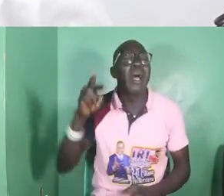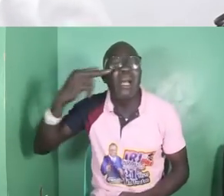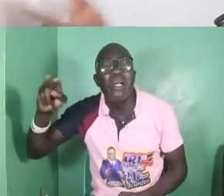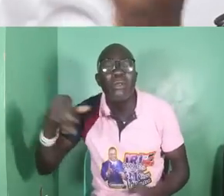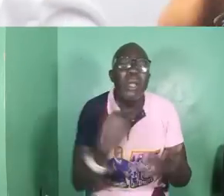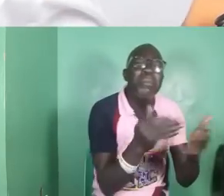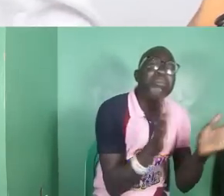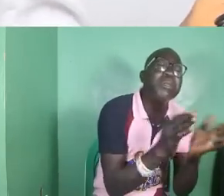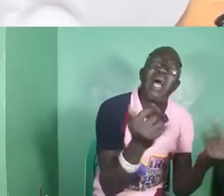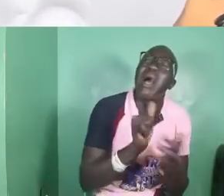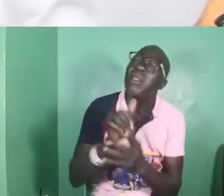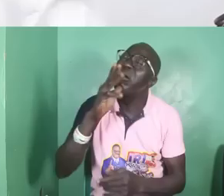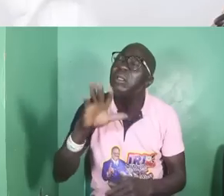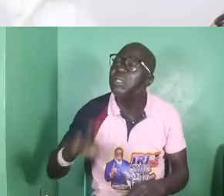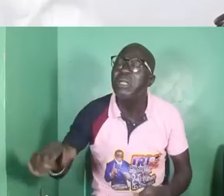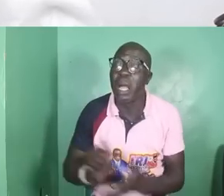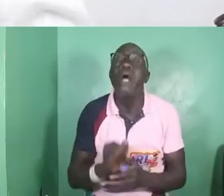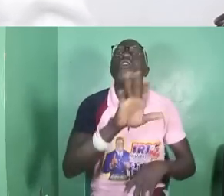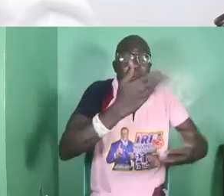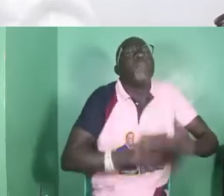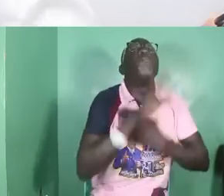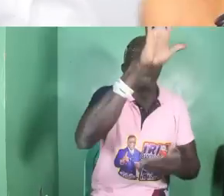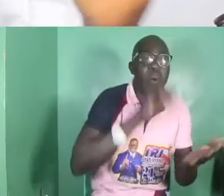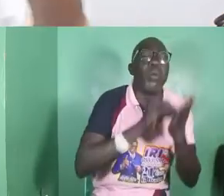Anna, which person said them and then they answer.